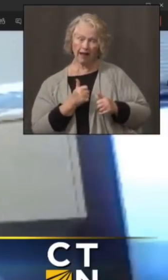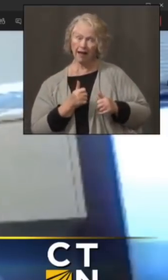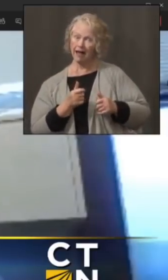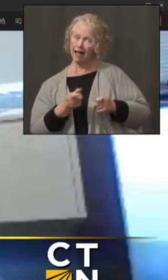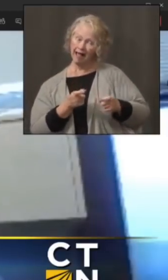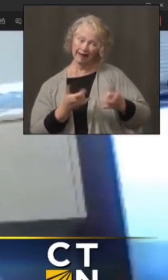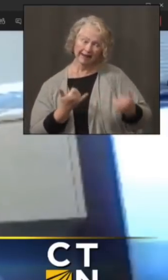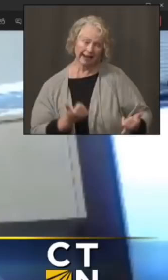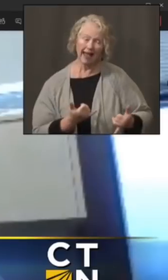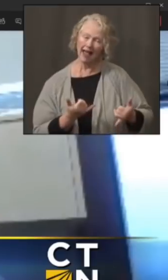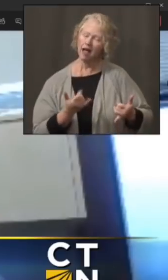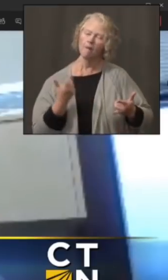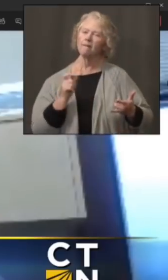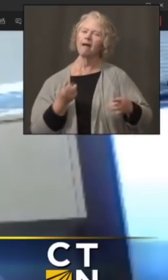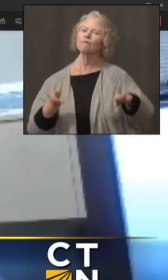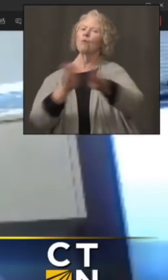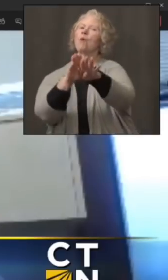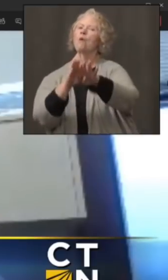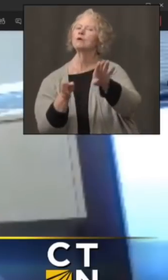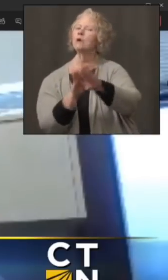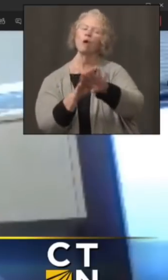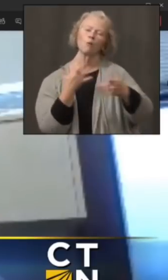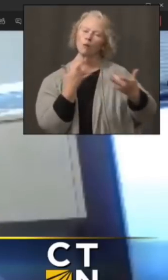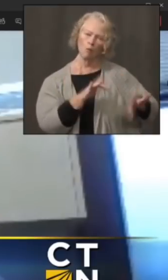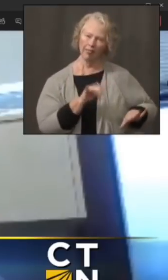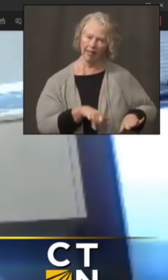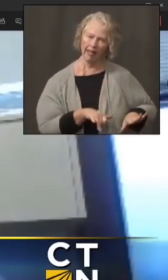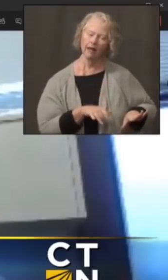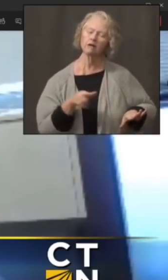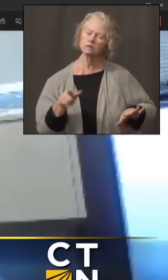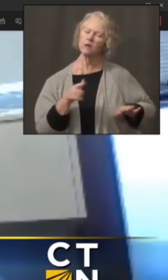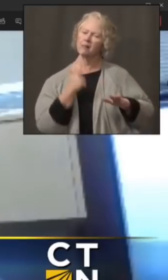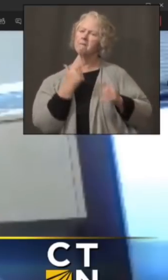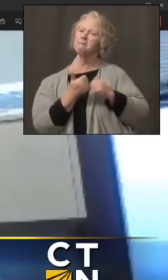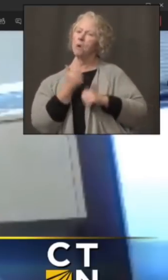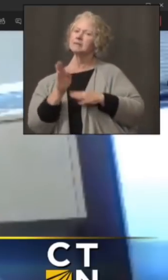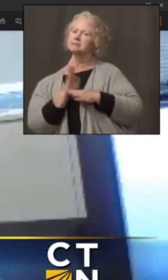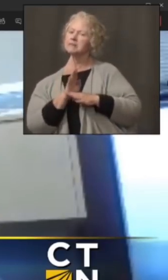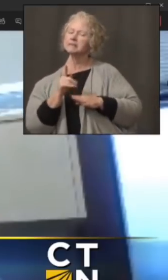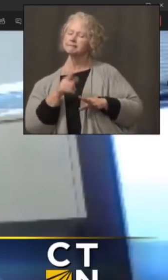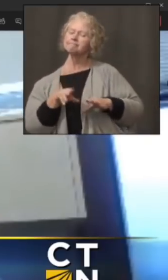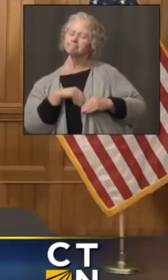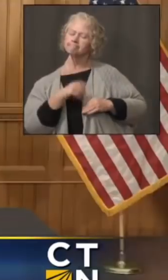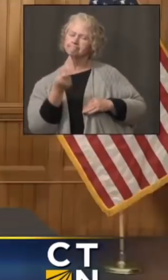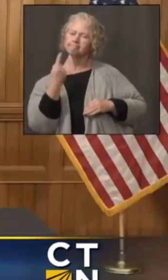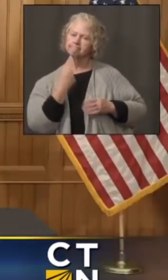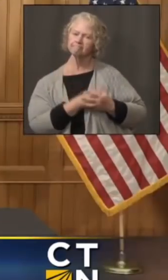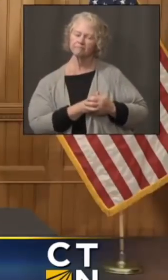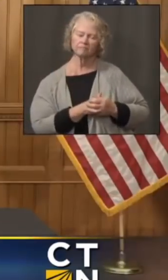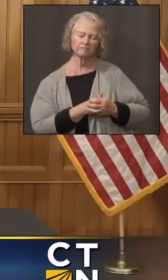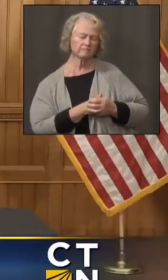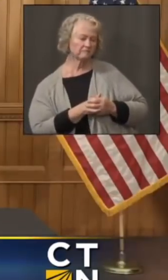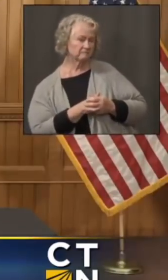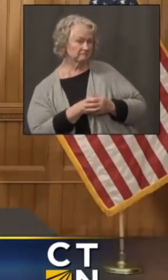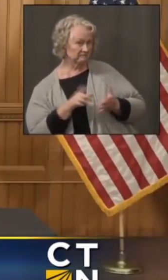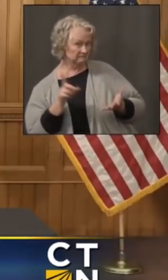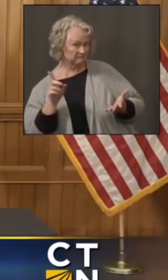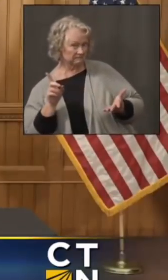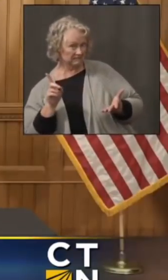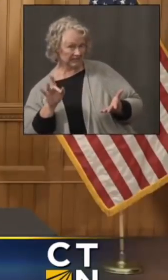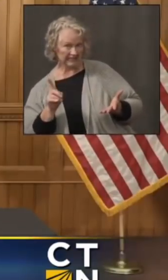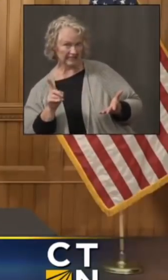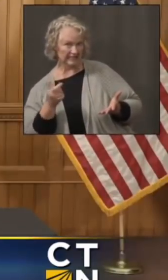shut them down entirely. So I think most of our businesses understand why we did what we did. And what have been the objections